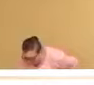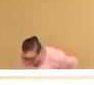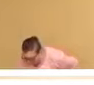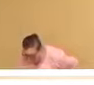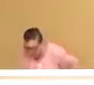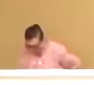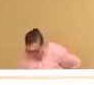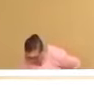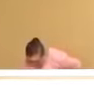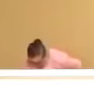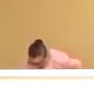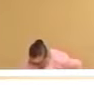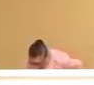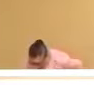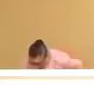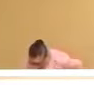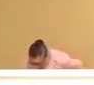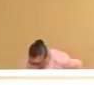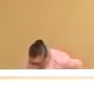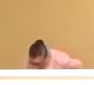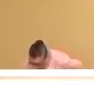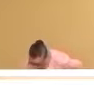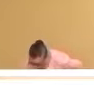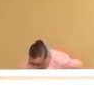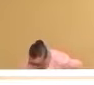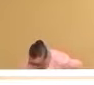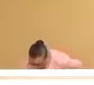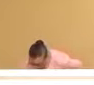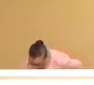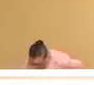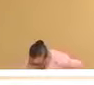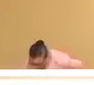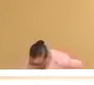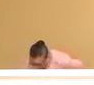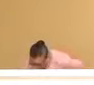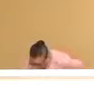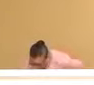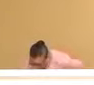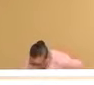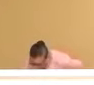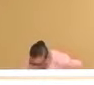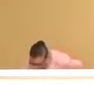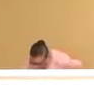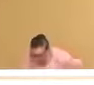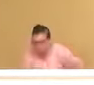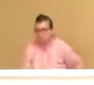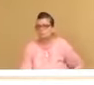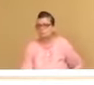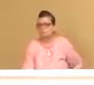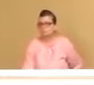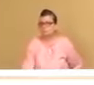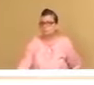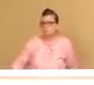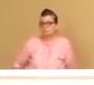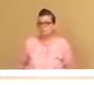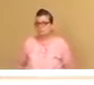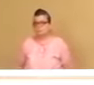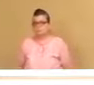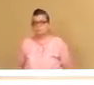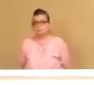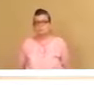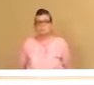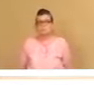down themselves. Amen. A bunch of old stinking fishermen. Amen. Their world was turned upside down. He said, "No,